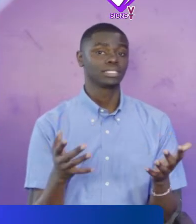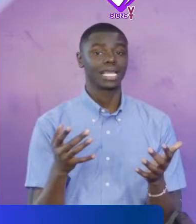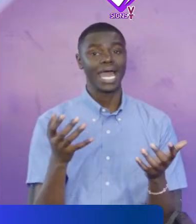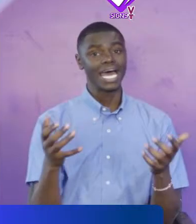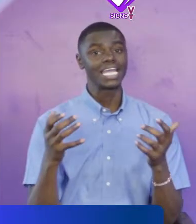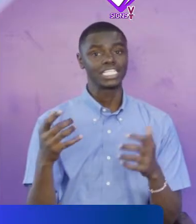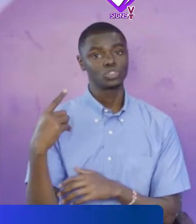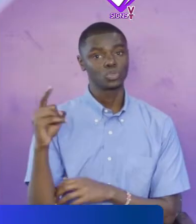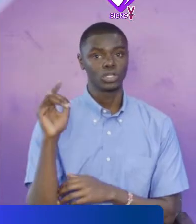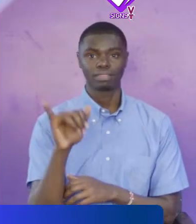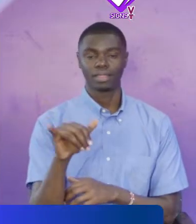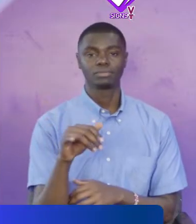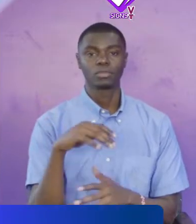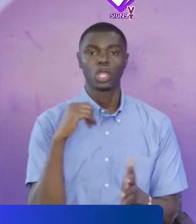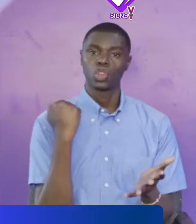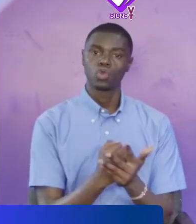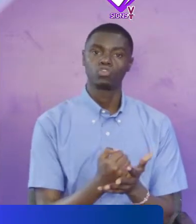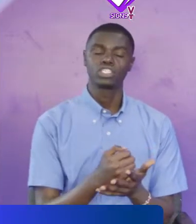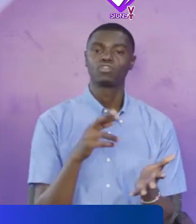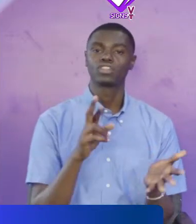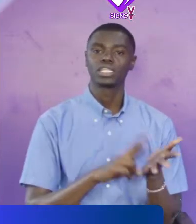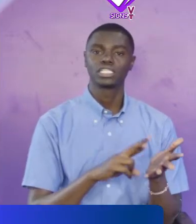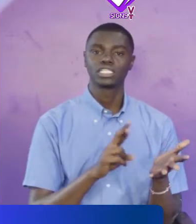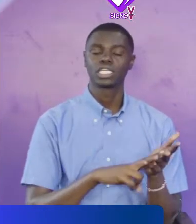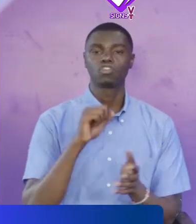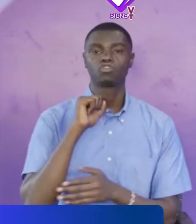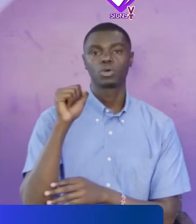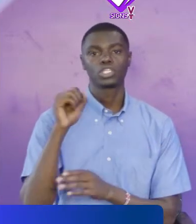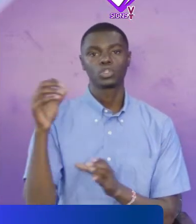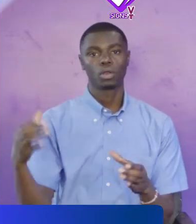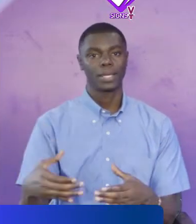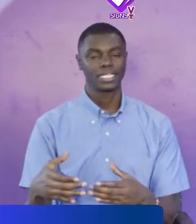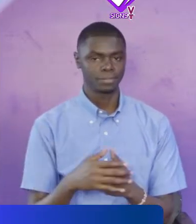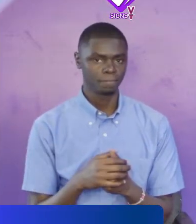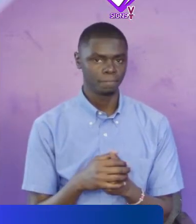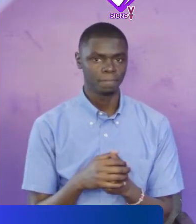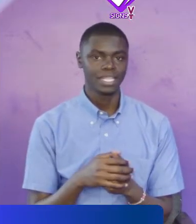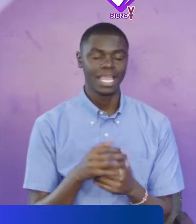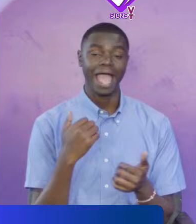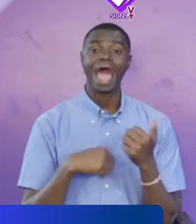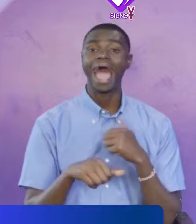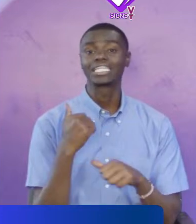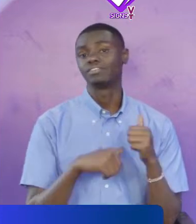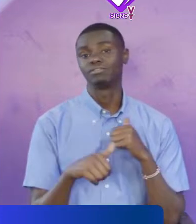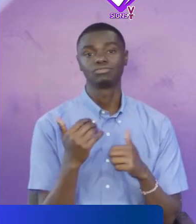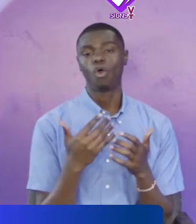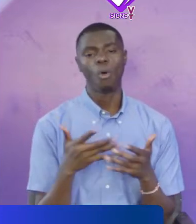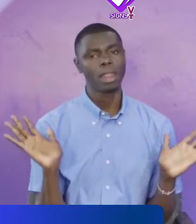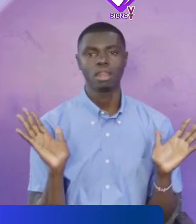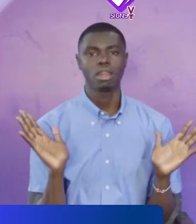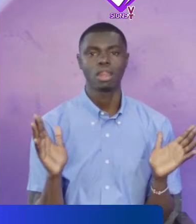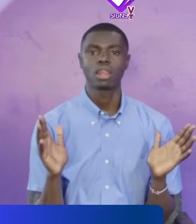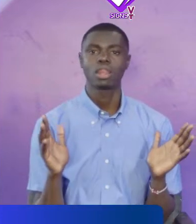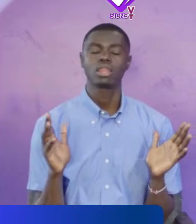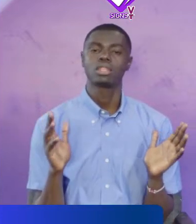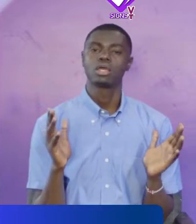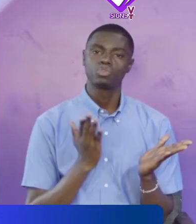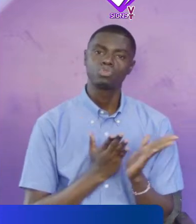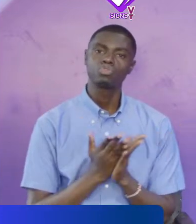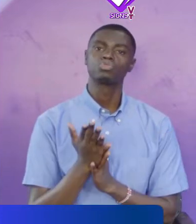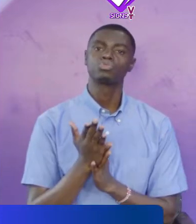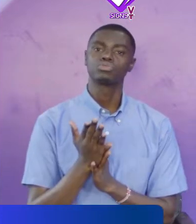The office of the Registrar of Political Parties, yes, is active throughout the electoral cycle.